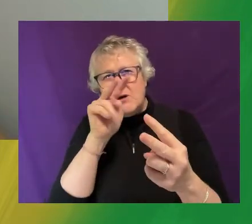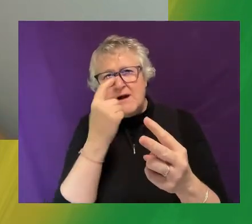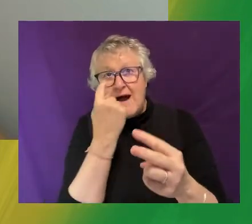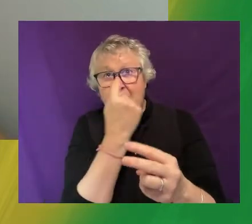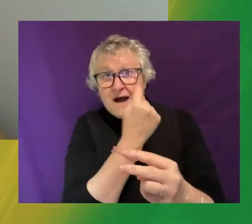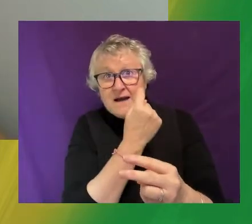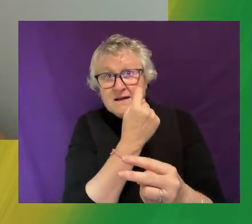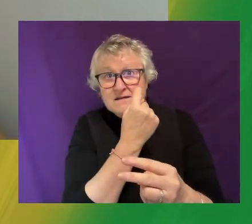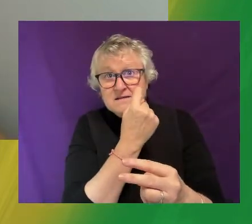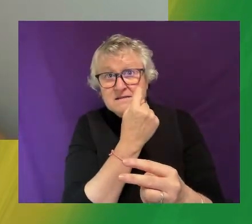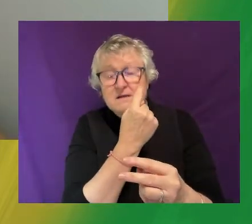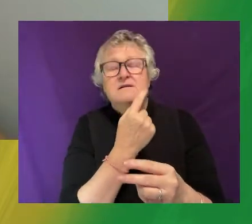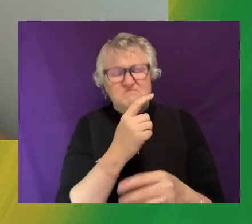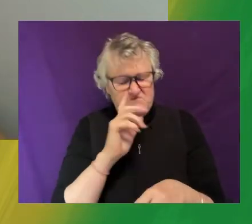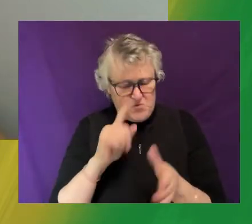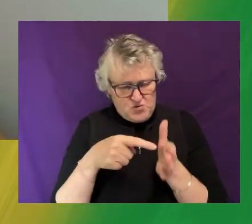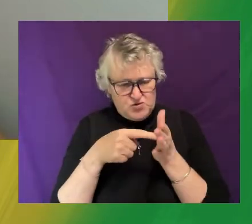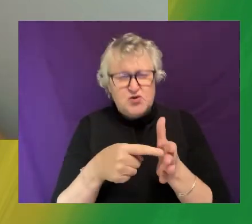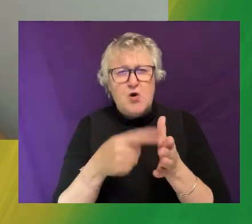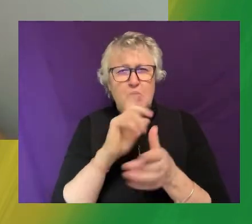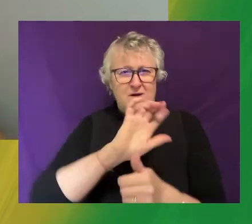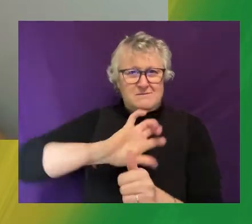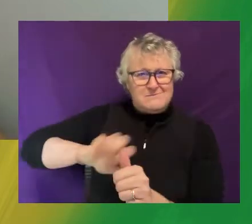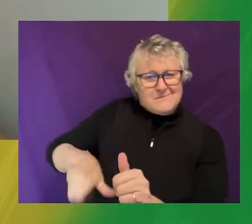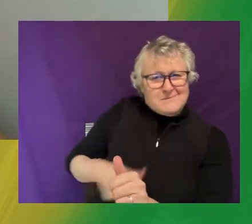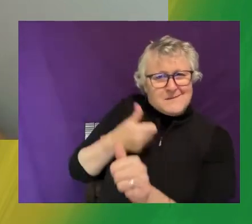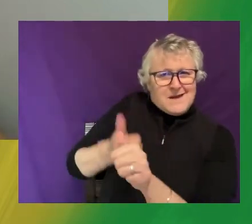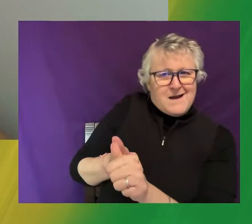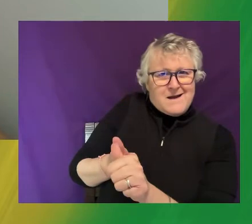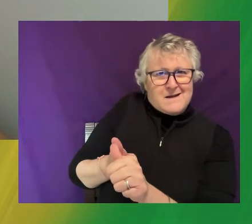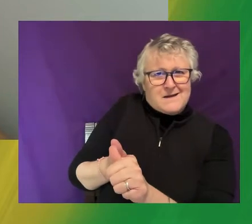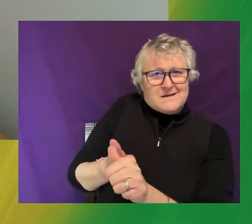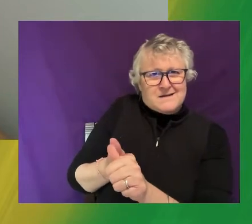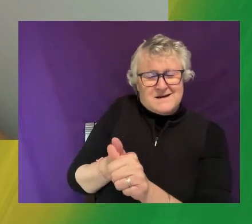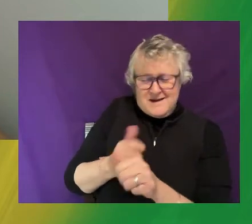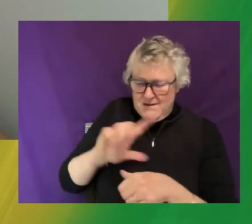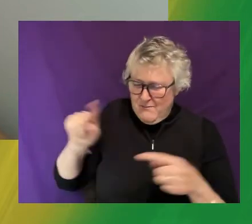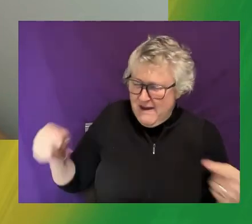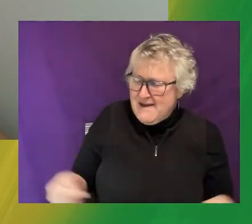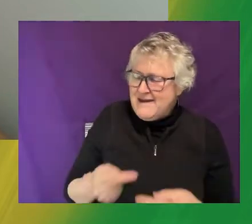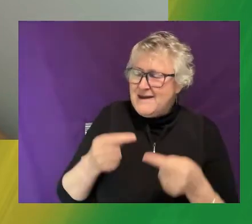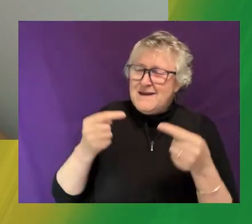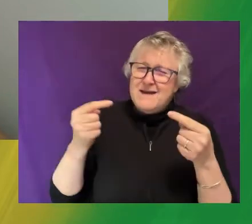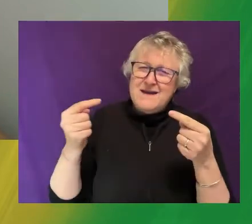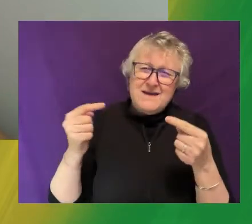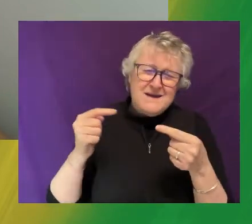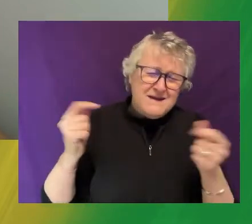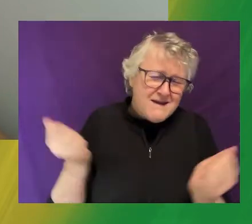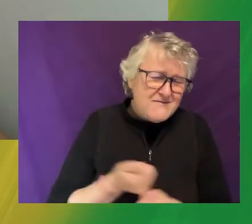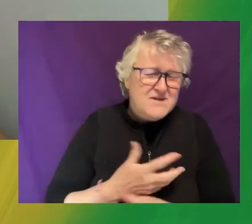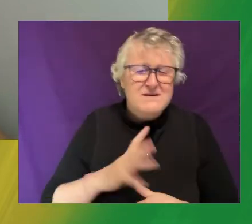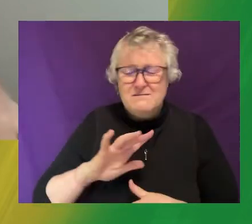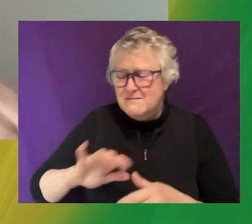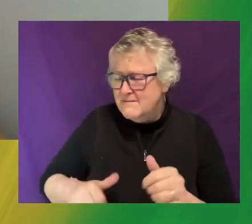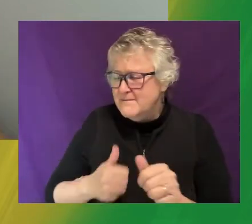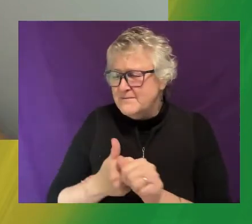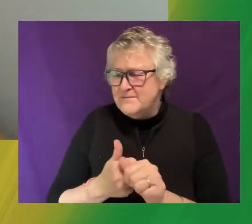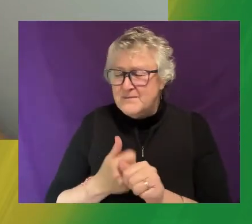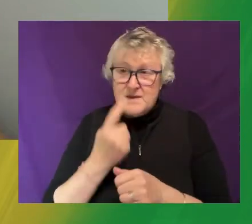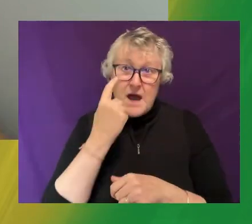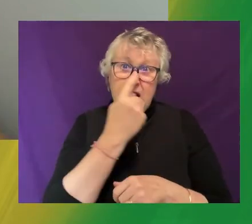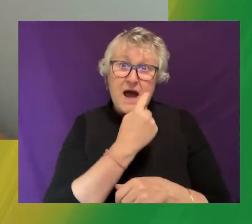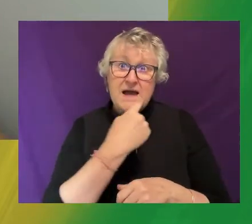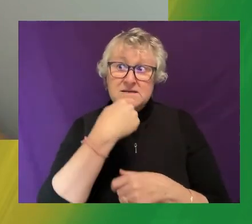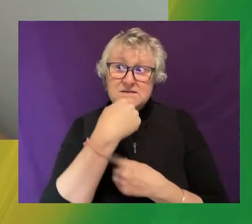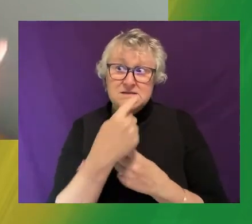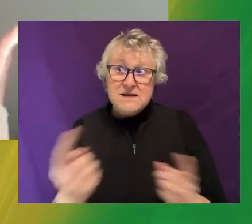eventually show what lies below, the pain left untold. And when the eyes tell the story, it may be too late